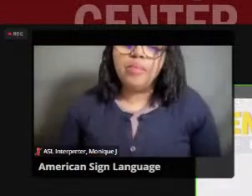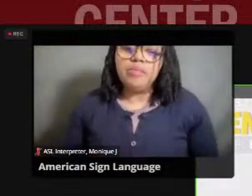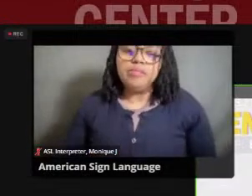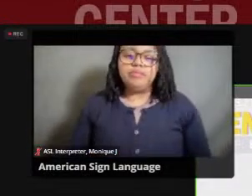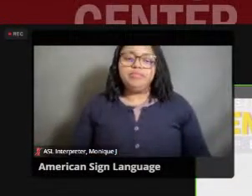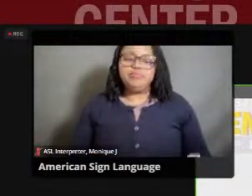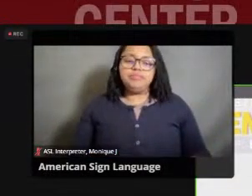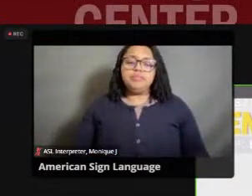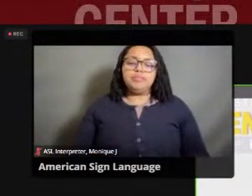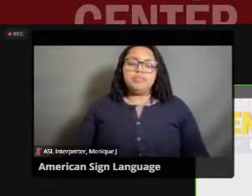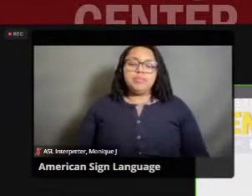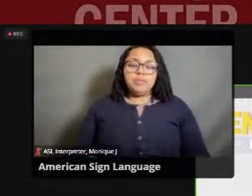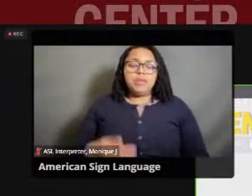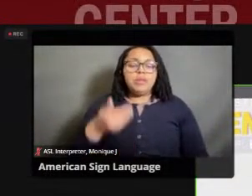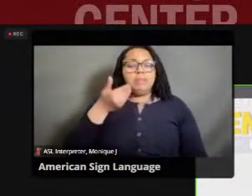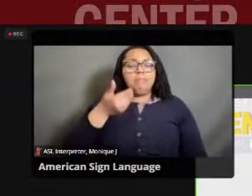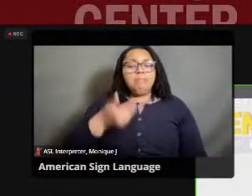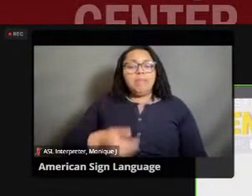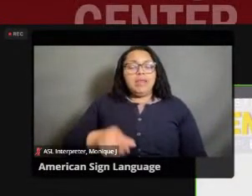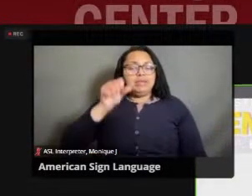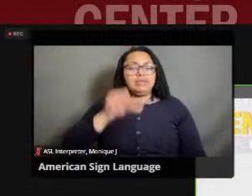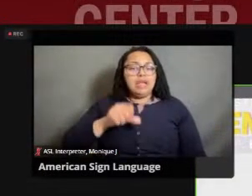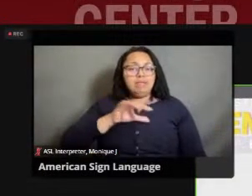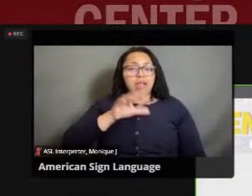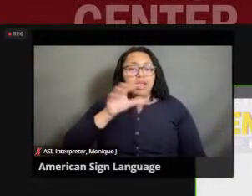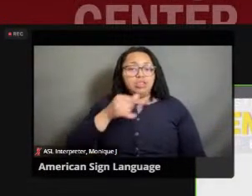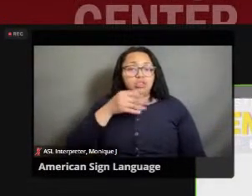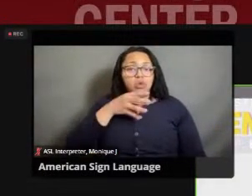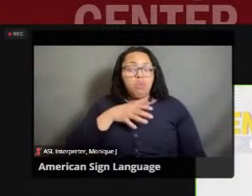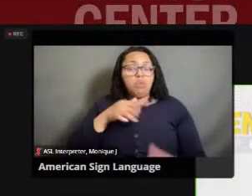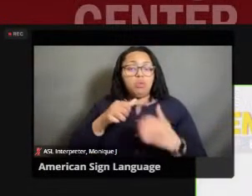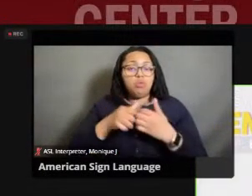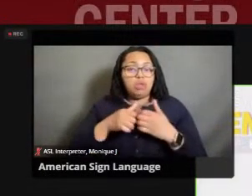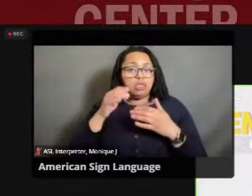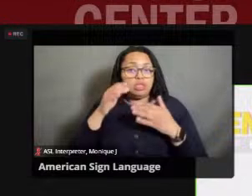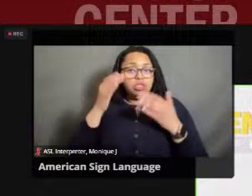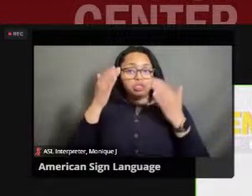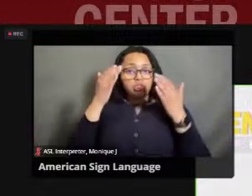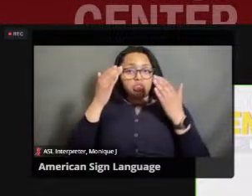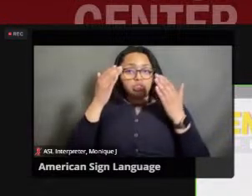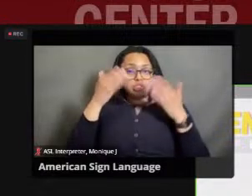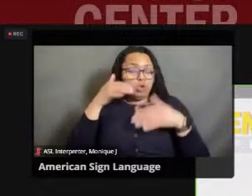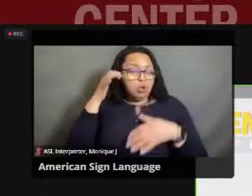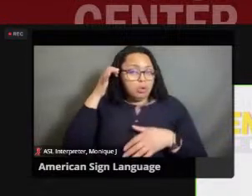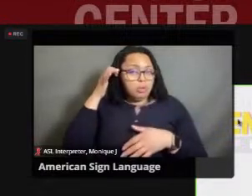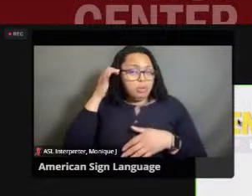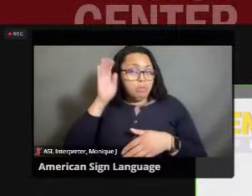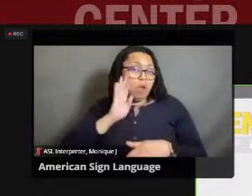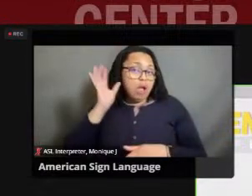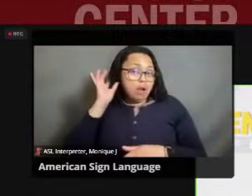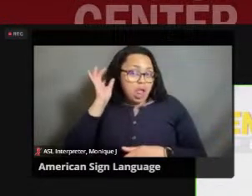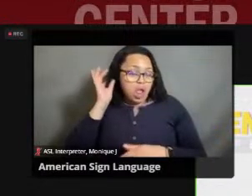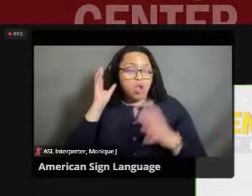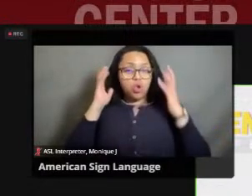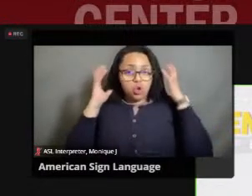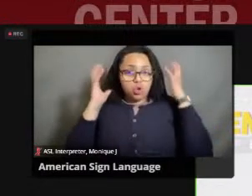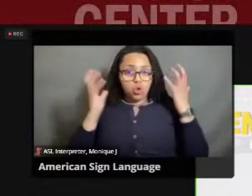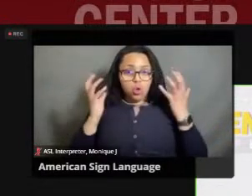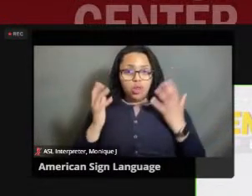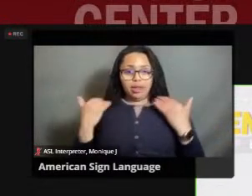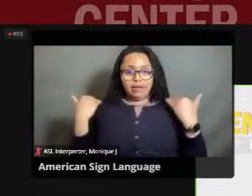I'm a South Asian woman with dark brown hair curly to my shoulders, brown skin, brown